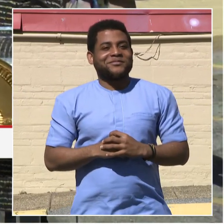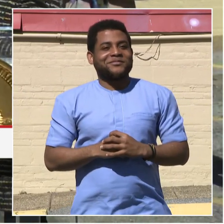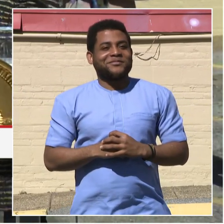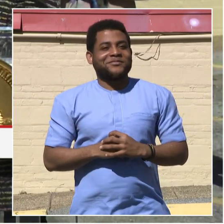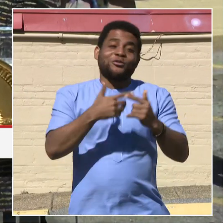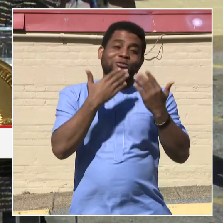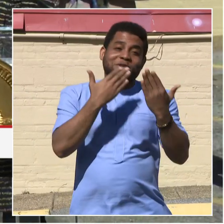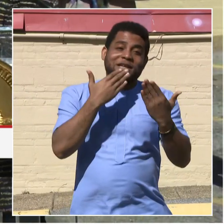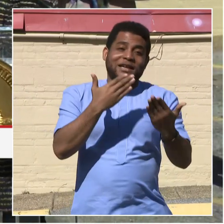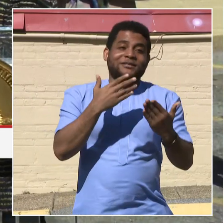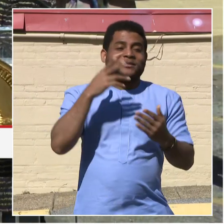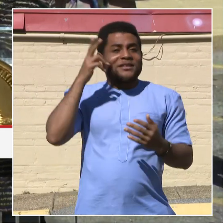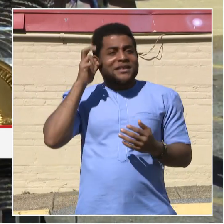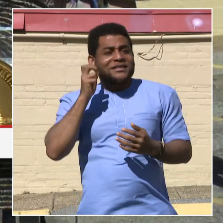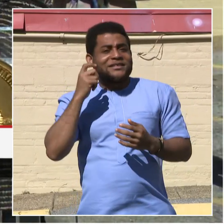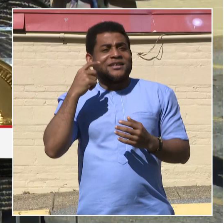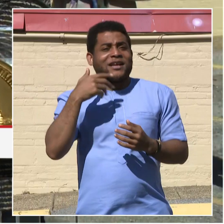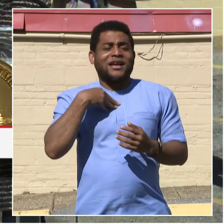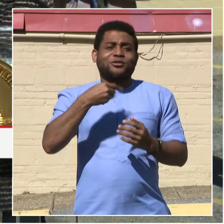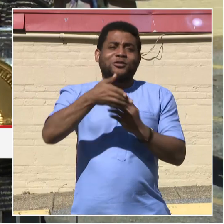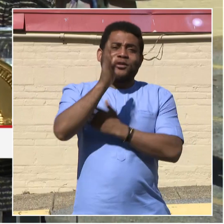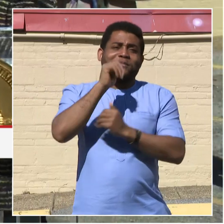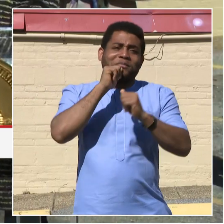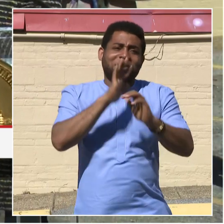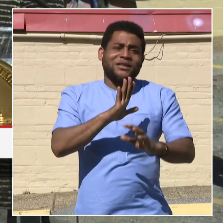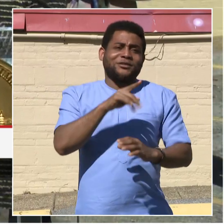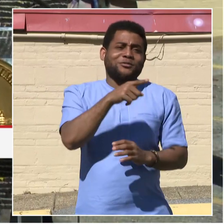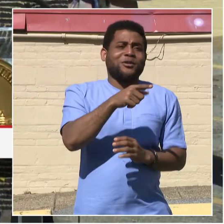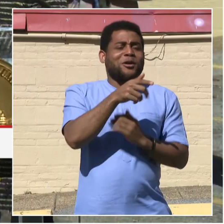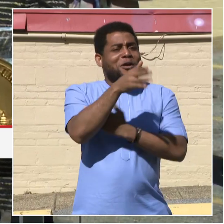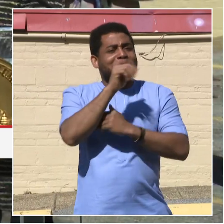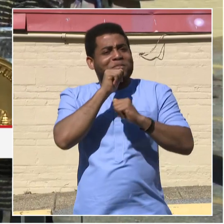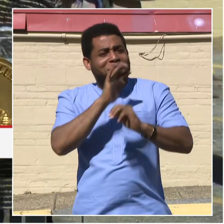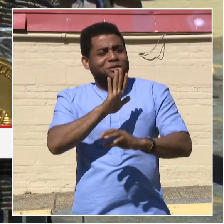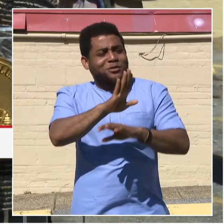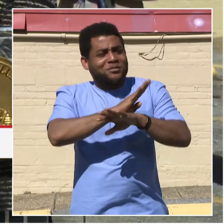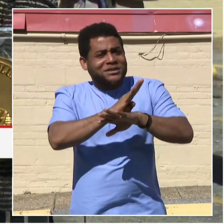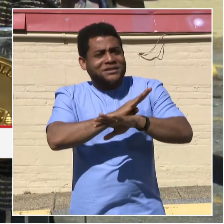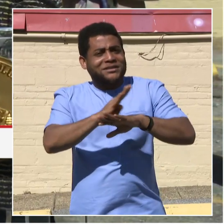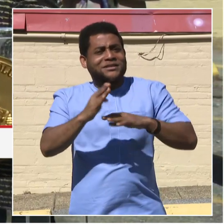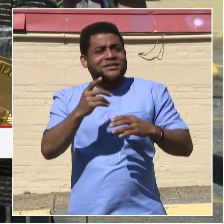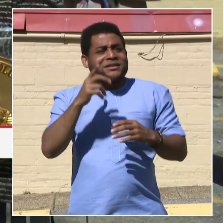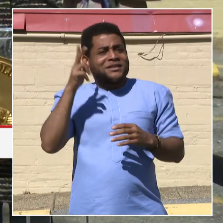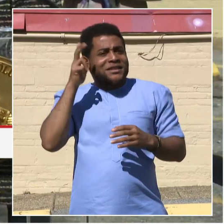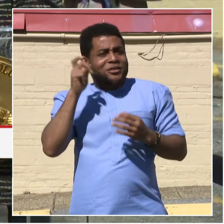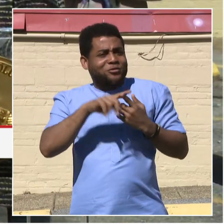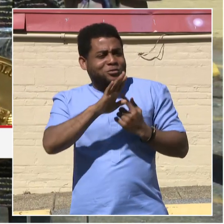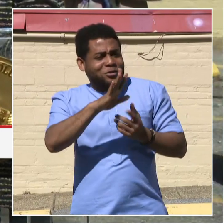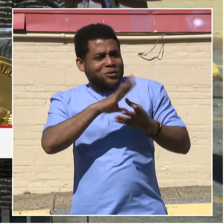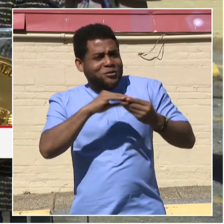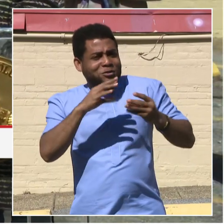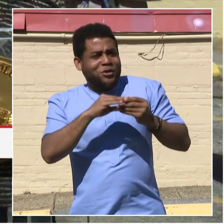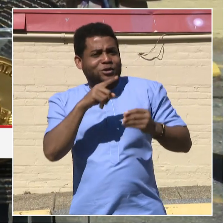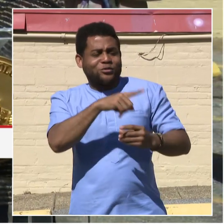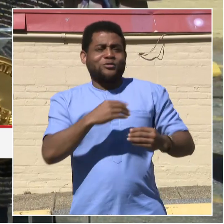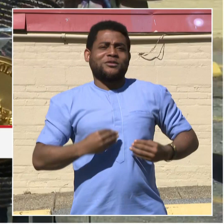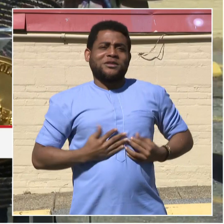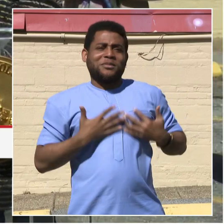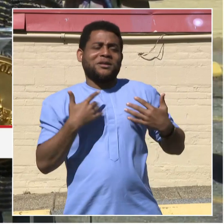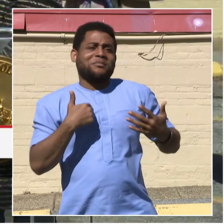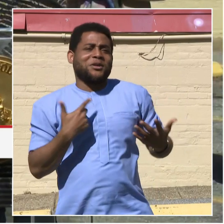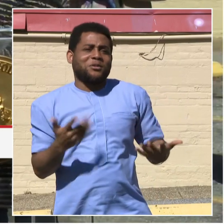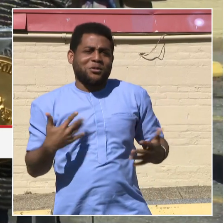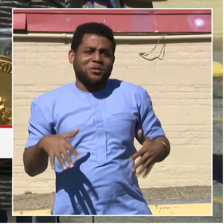bless you and your Thank you. and listen to your story. You inspired me because